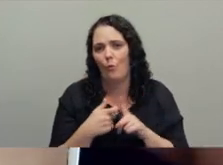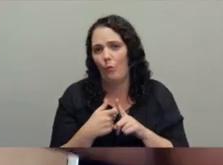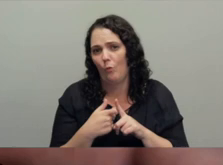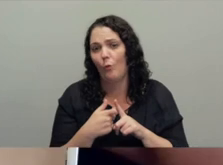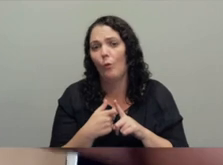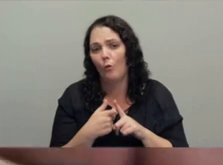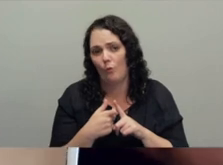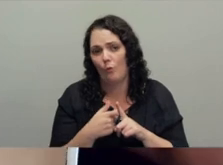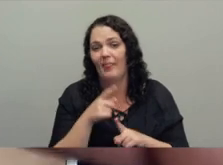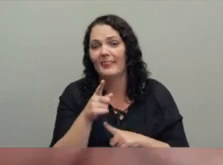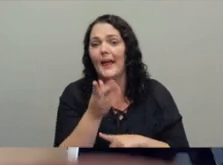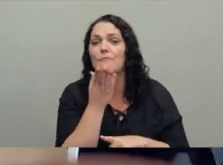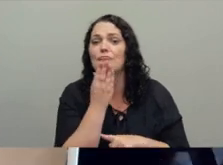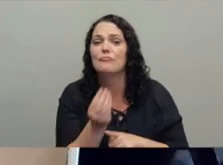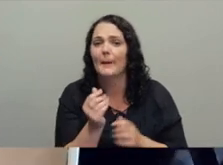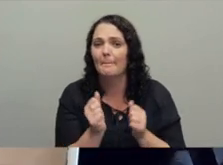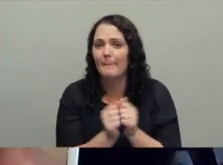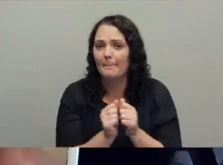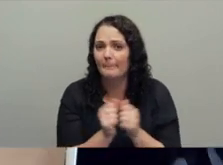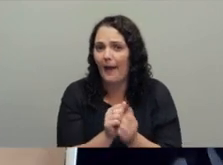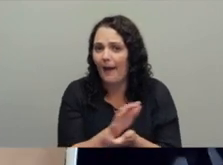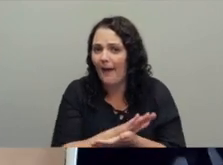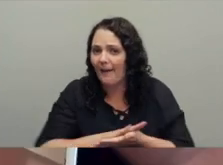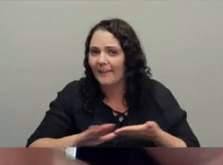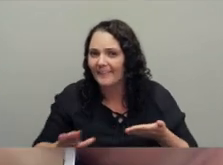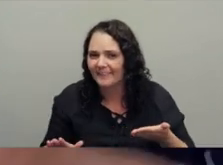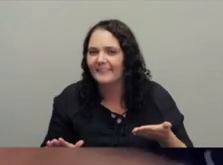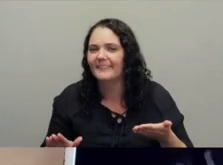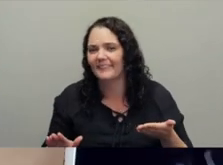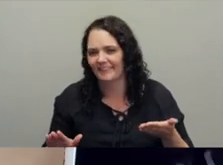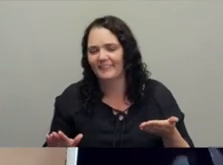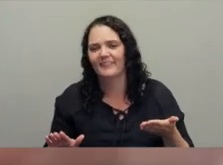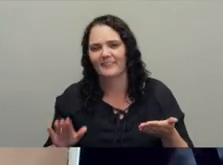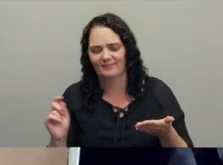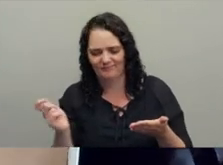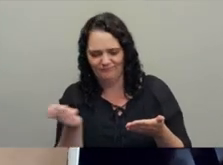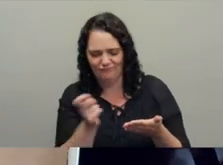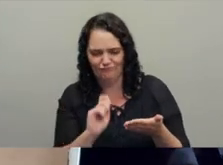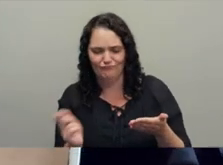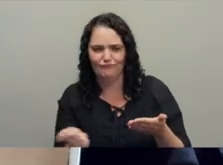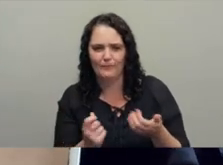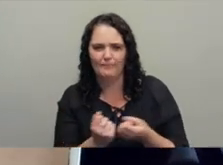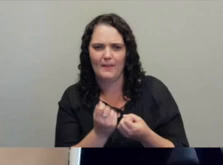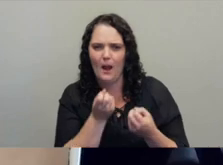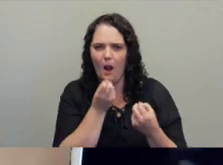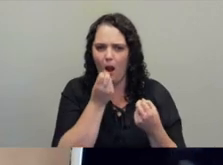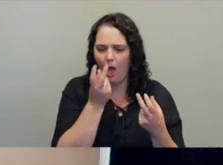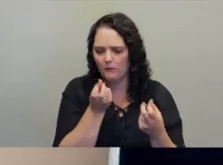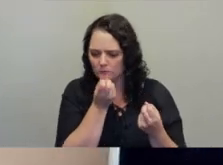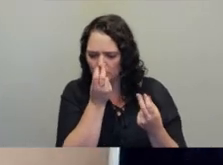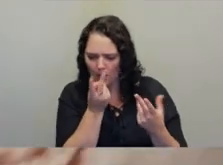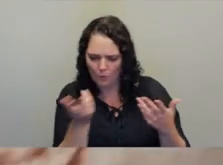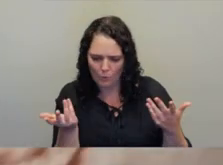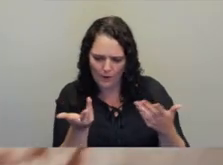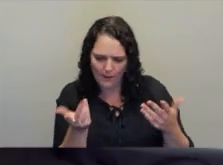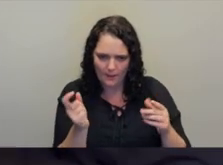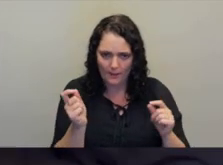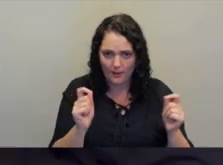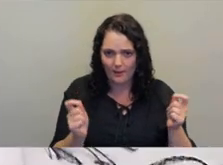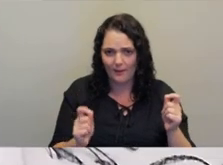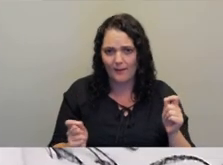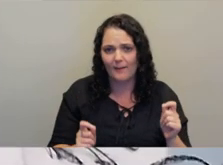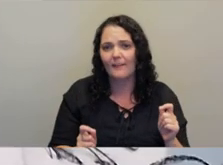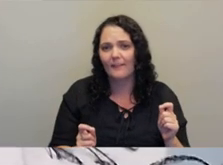on top of this brown paper in order to heighten those highlights, to bring those highlights out too. And you can easily